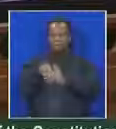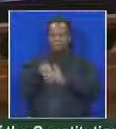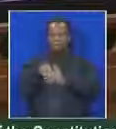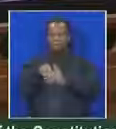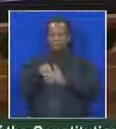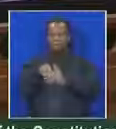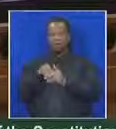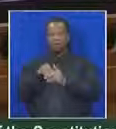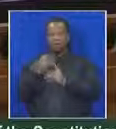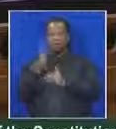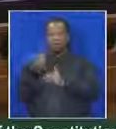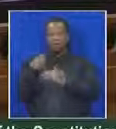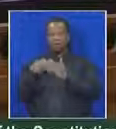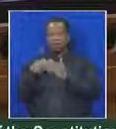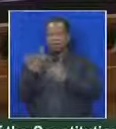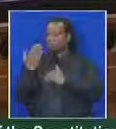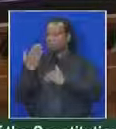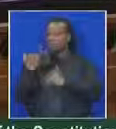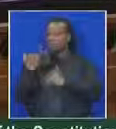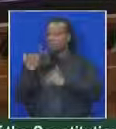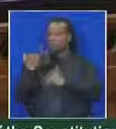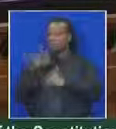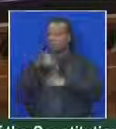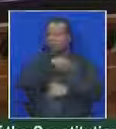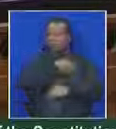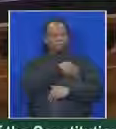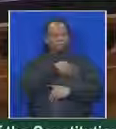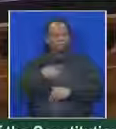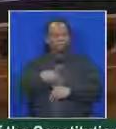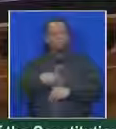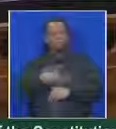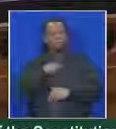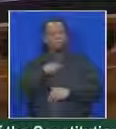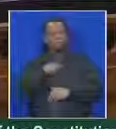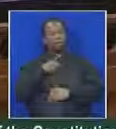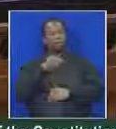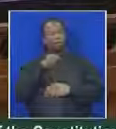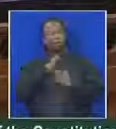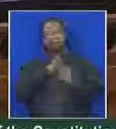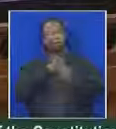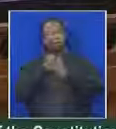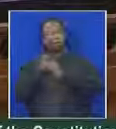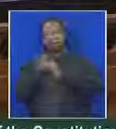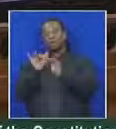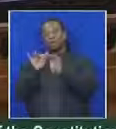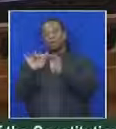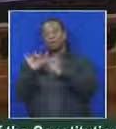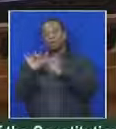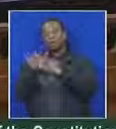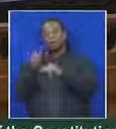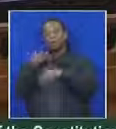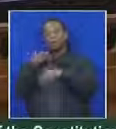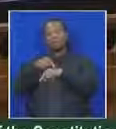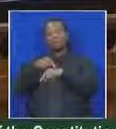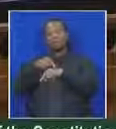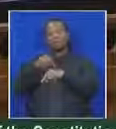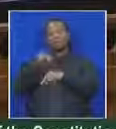2 weeks ago, the president misled the nation during the NCOP question